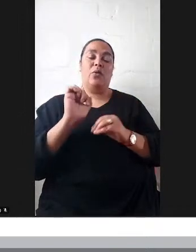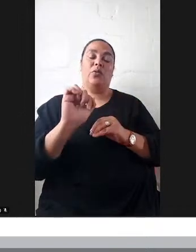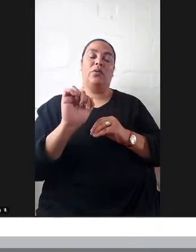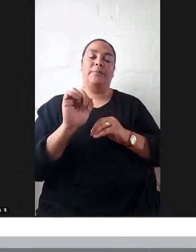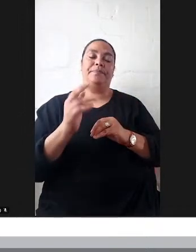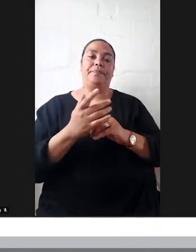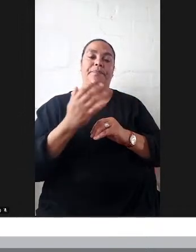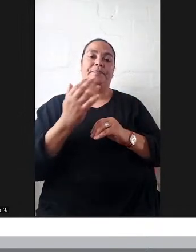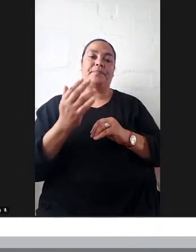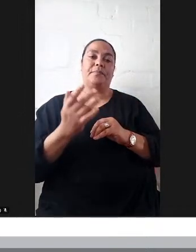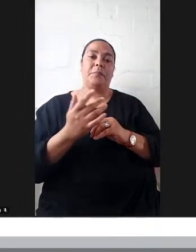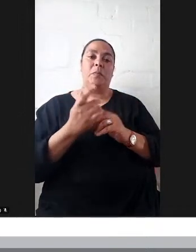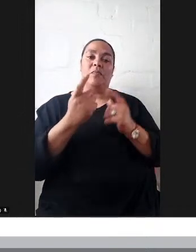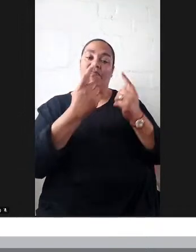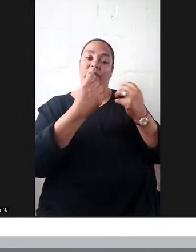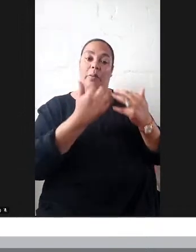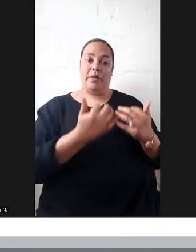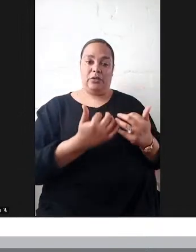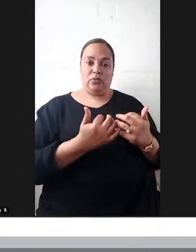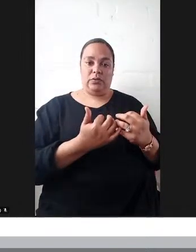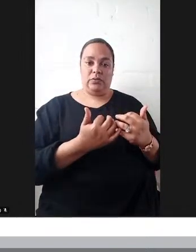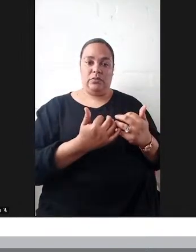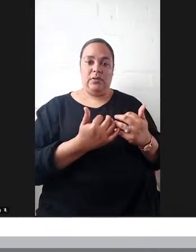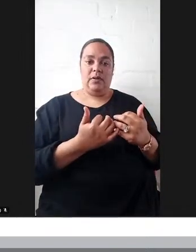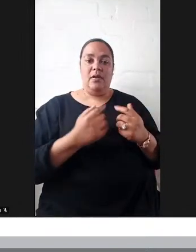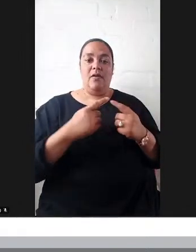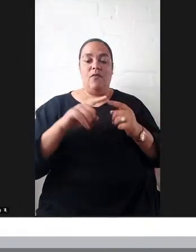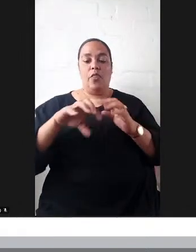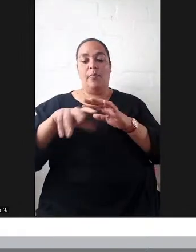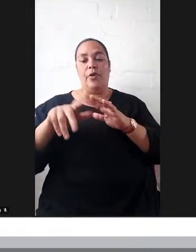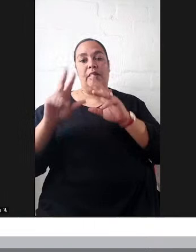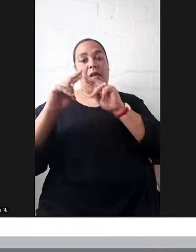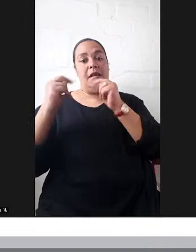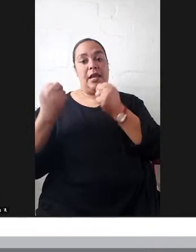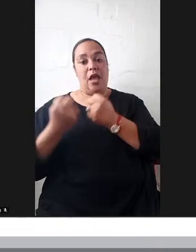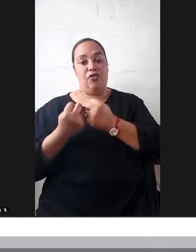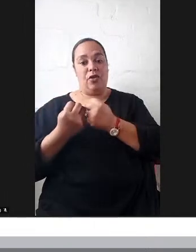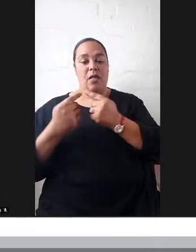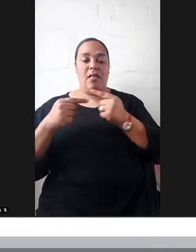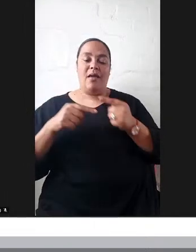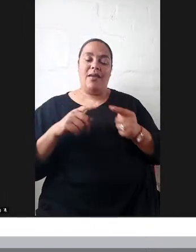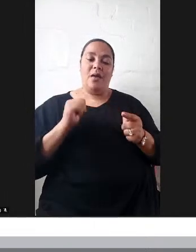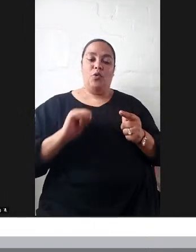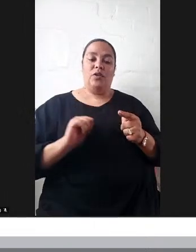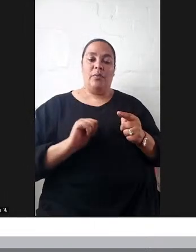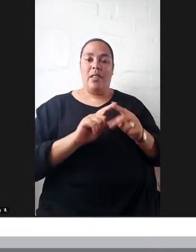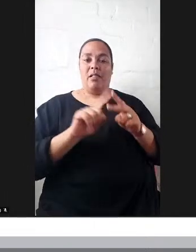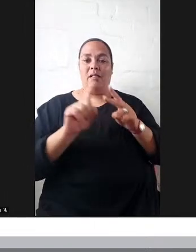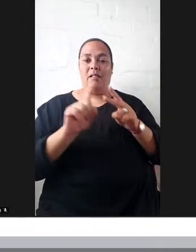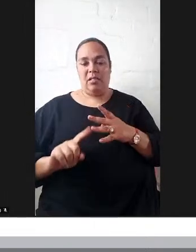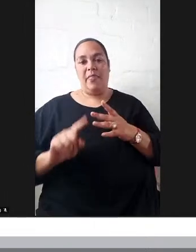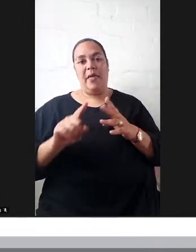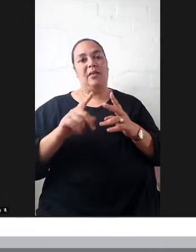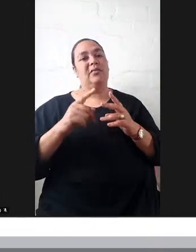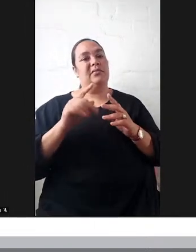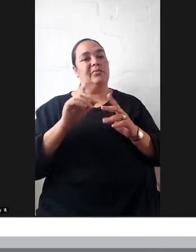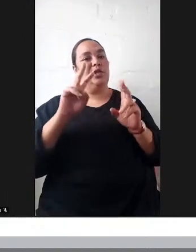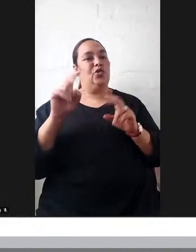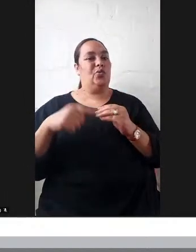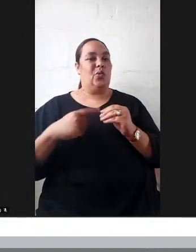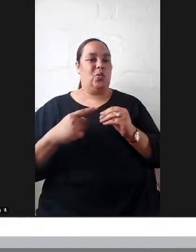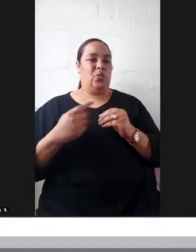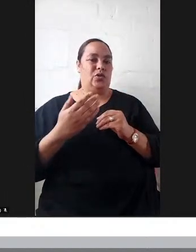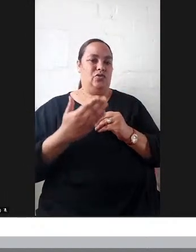the budgeting of the province national versus the municipality is always an issue when also we speak